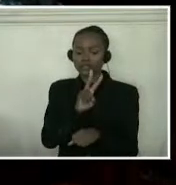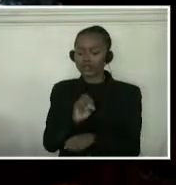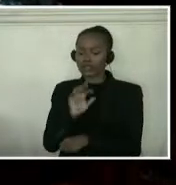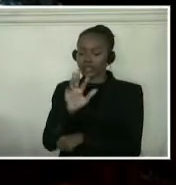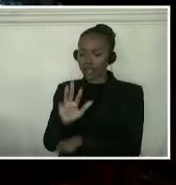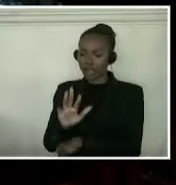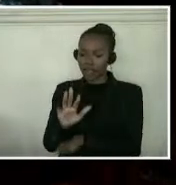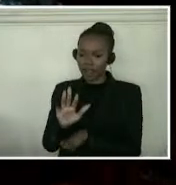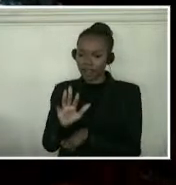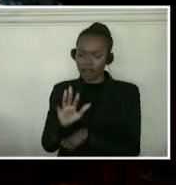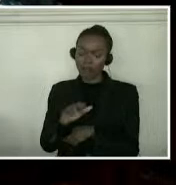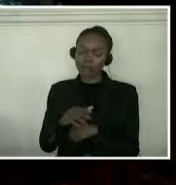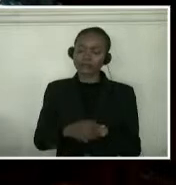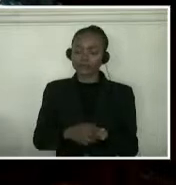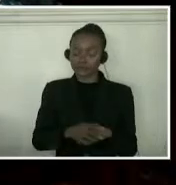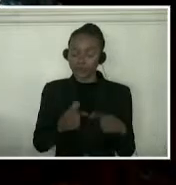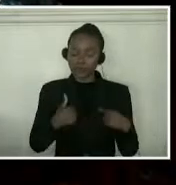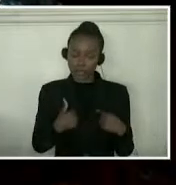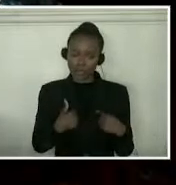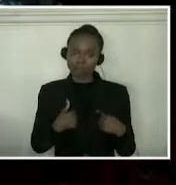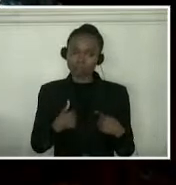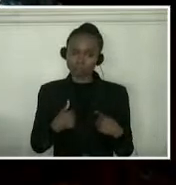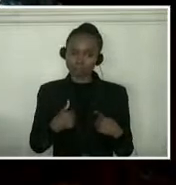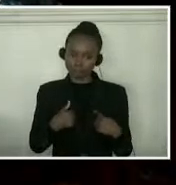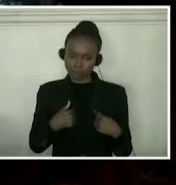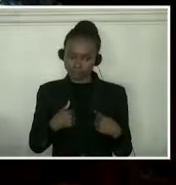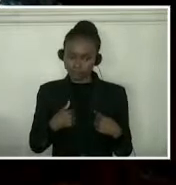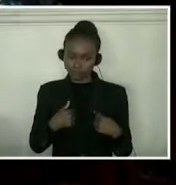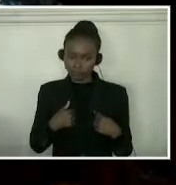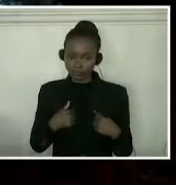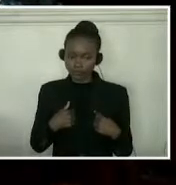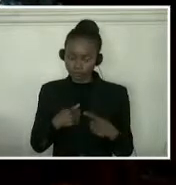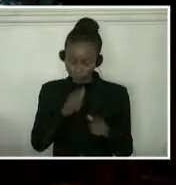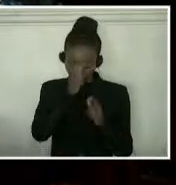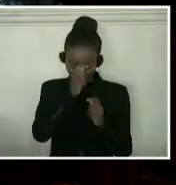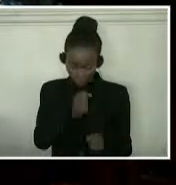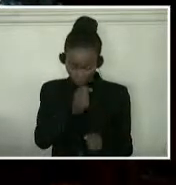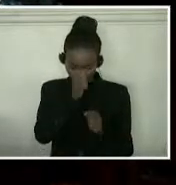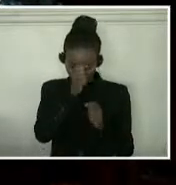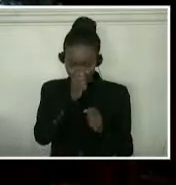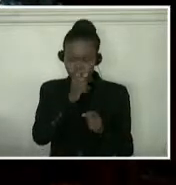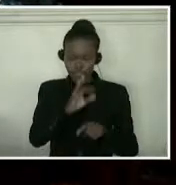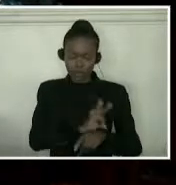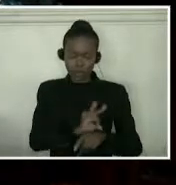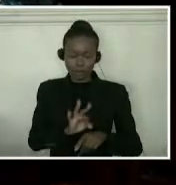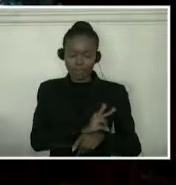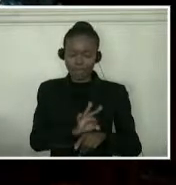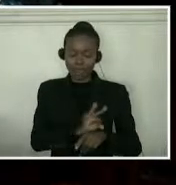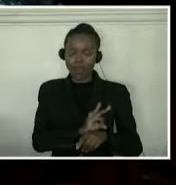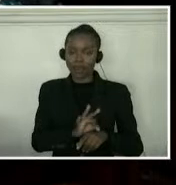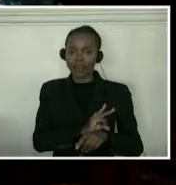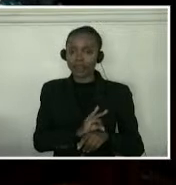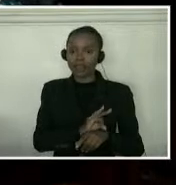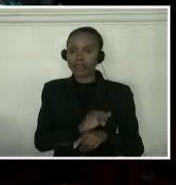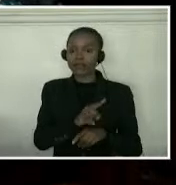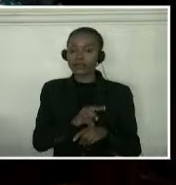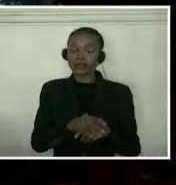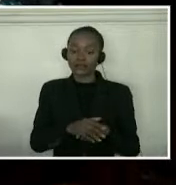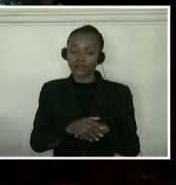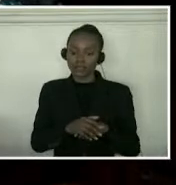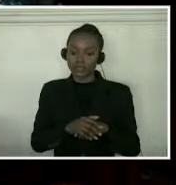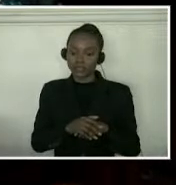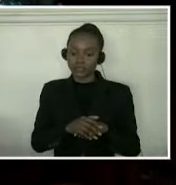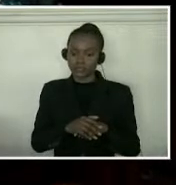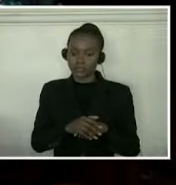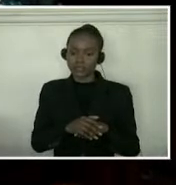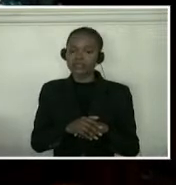we acknowledge the commencement plans of march the late infrastructure project namely the address punishment of